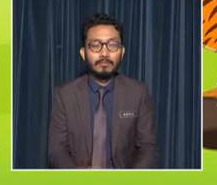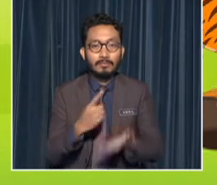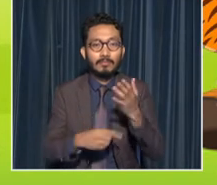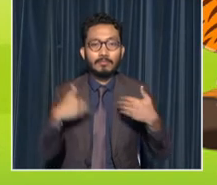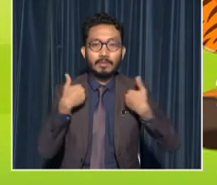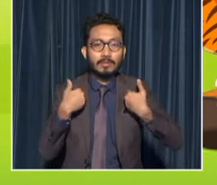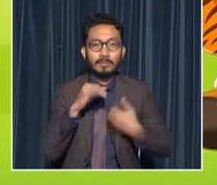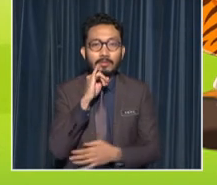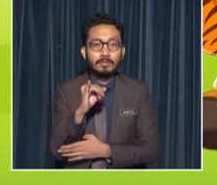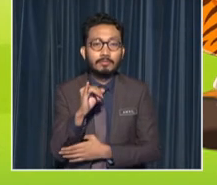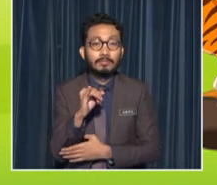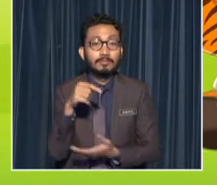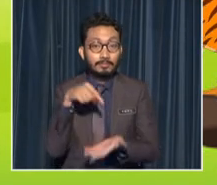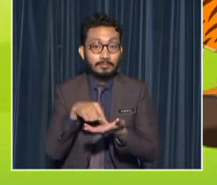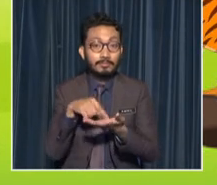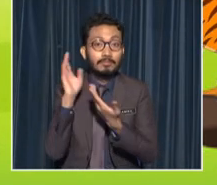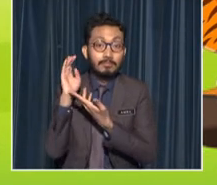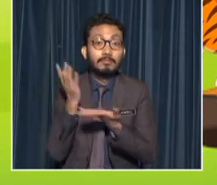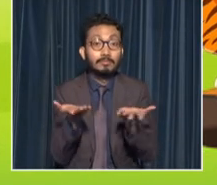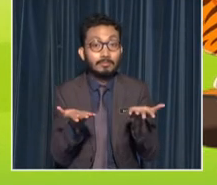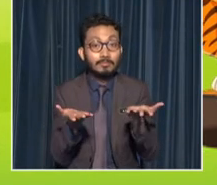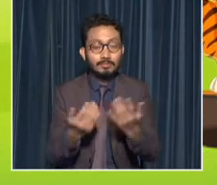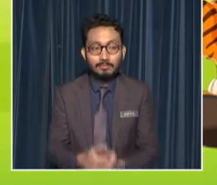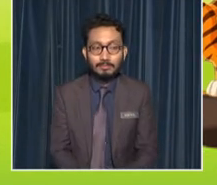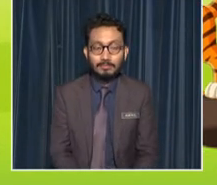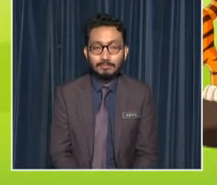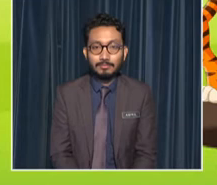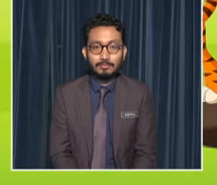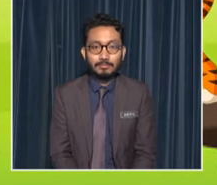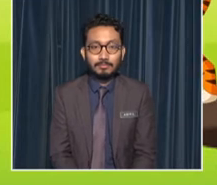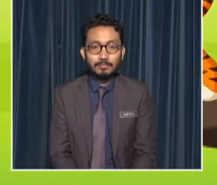What animal is this?